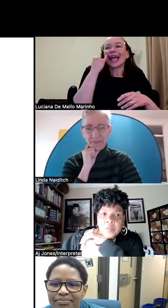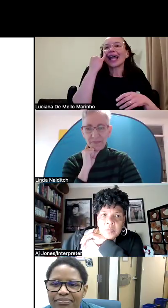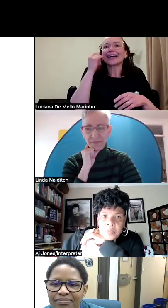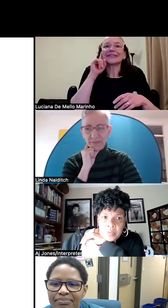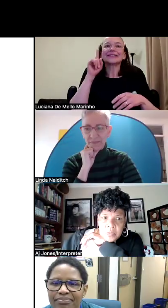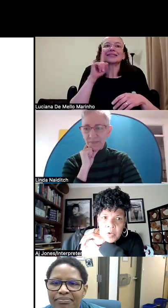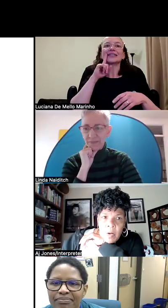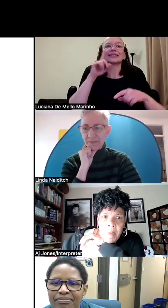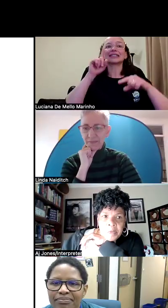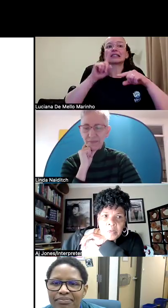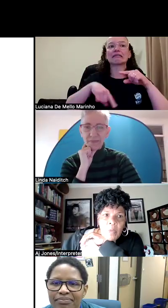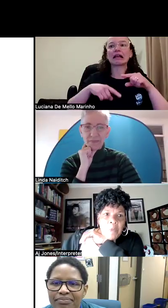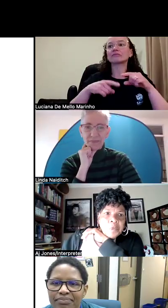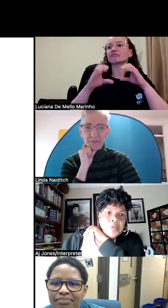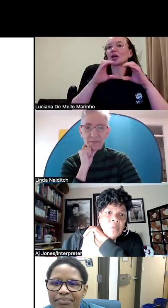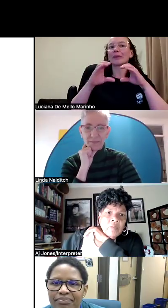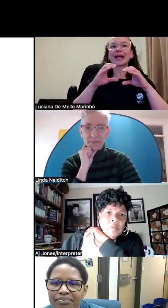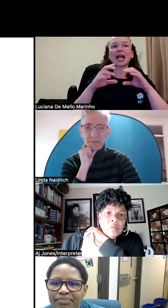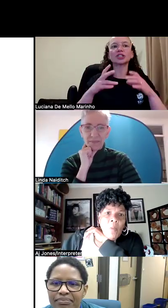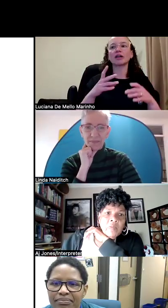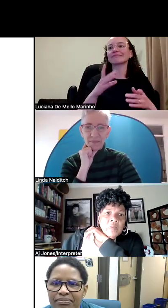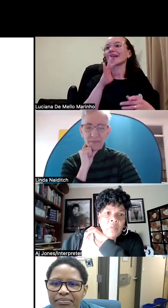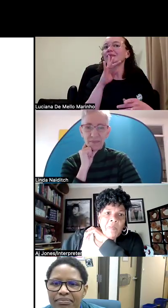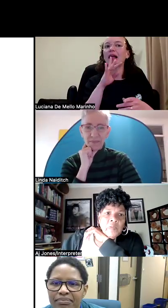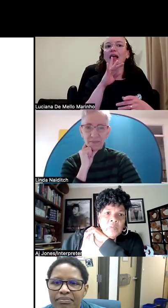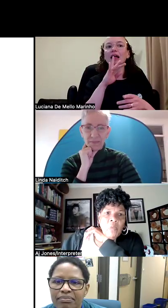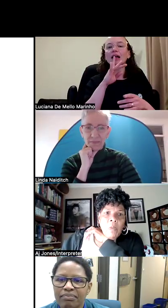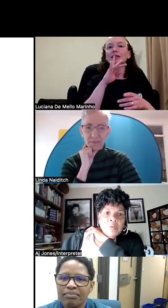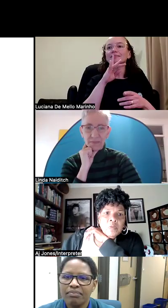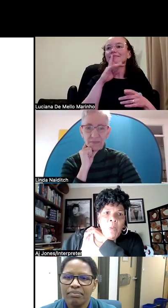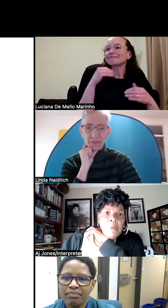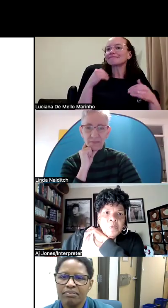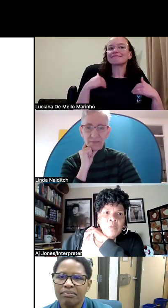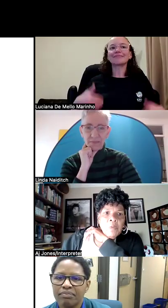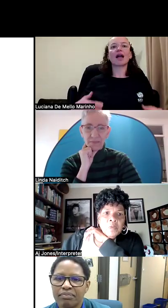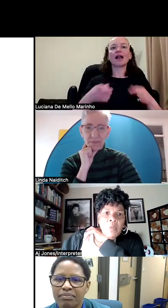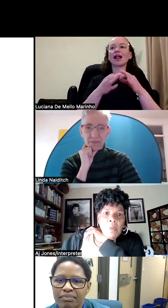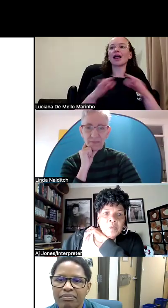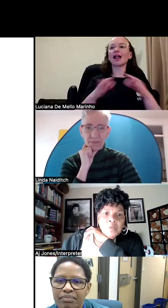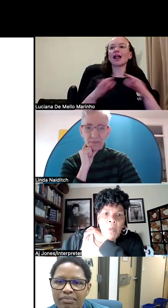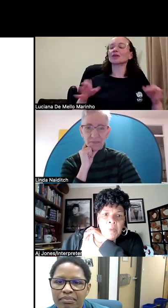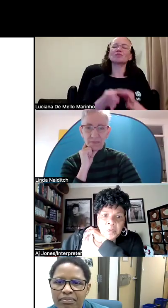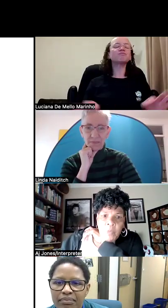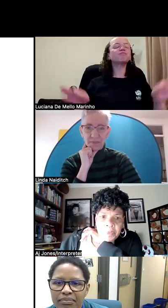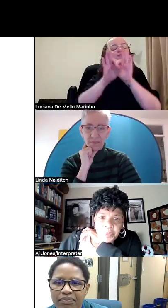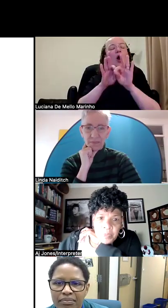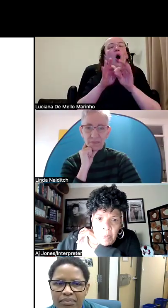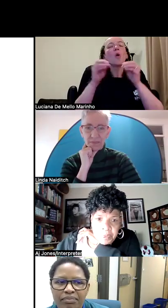And so if the deaf cannot communicate, they're not speaking, or